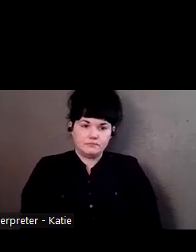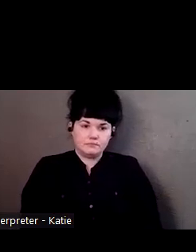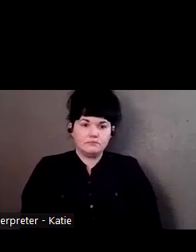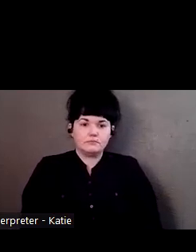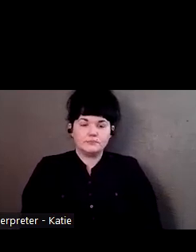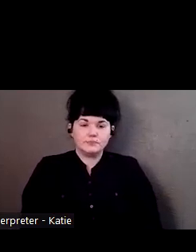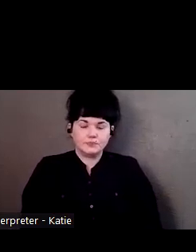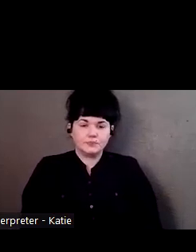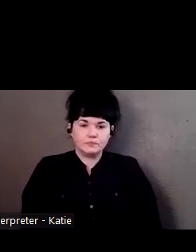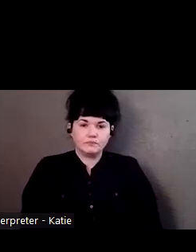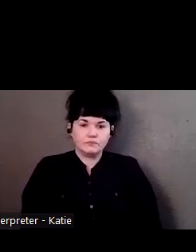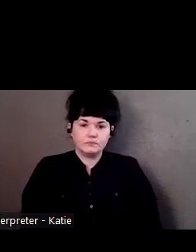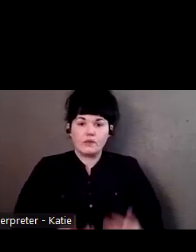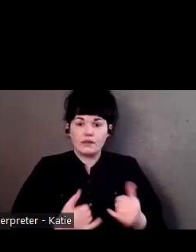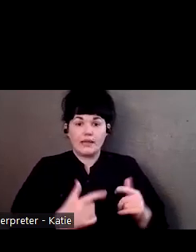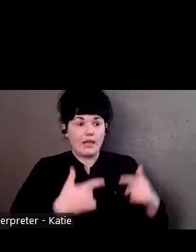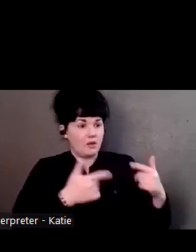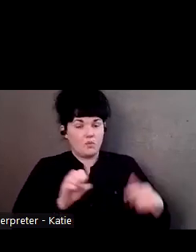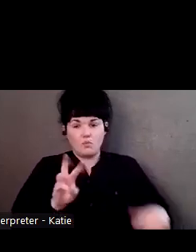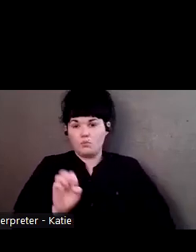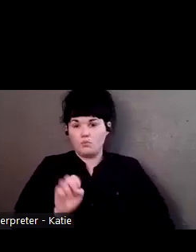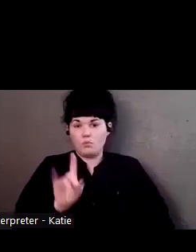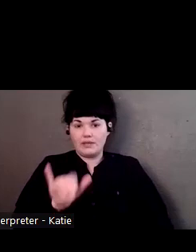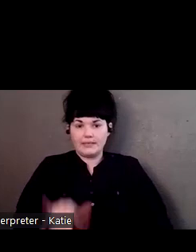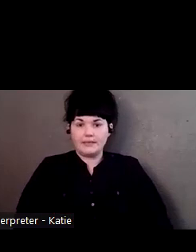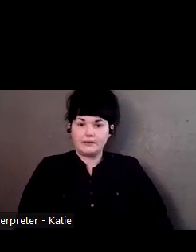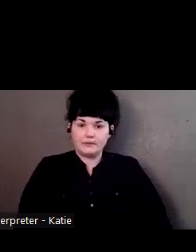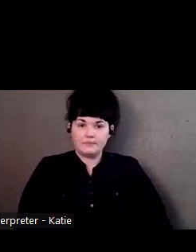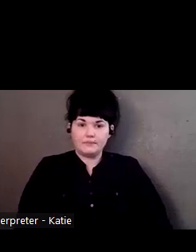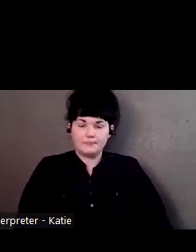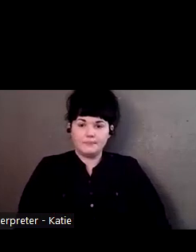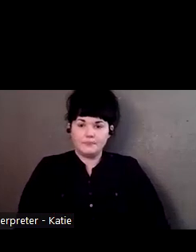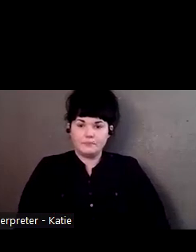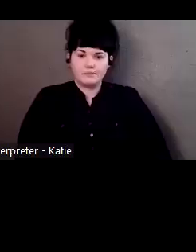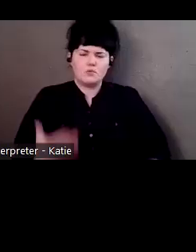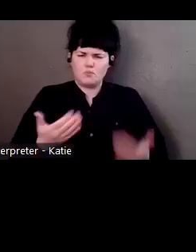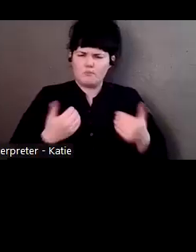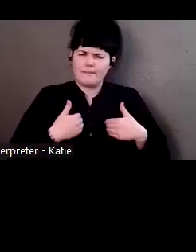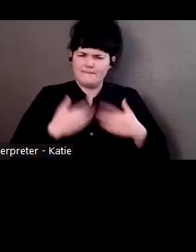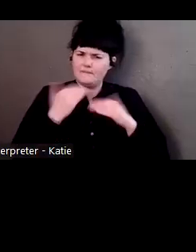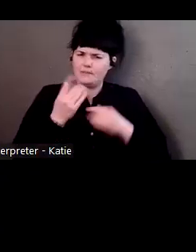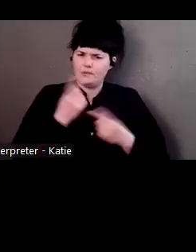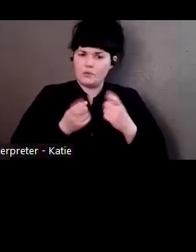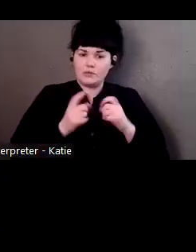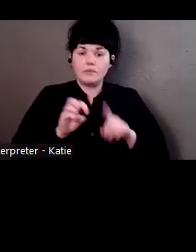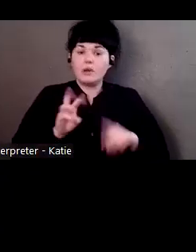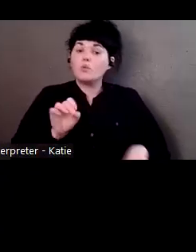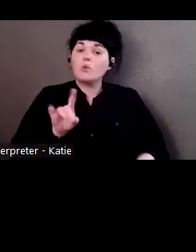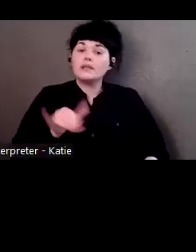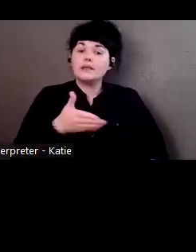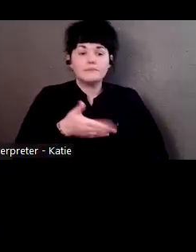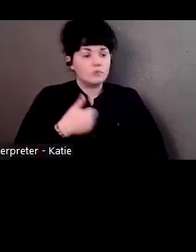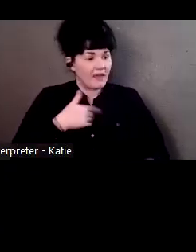I'm going to turn it back over to Wendy, and we probably are limited for questions, but I'll let Wendy share if we have